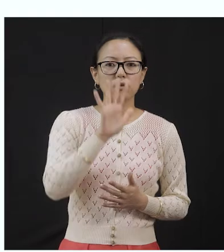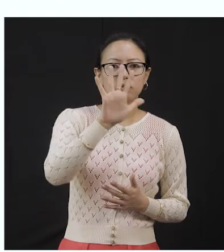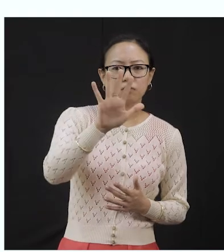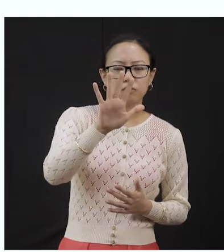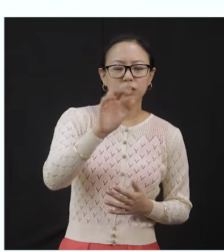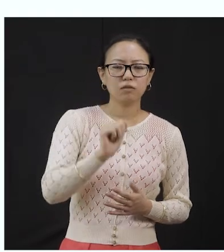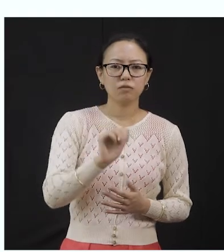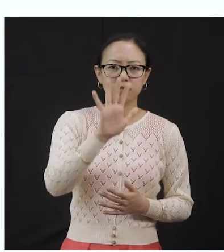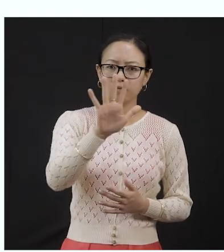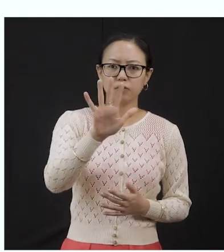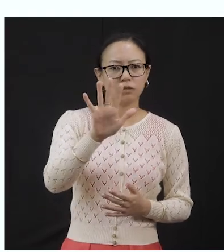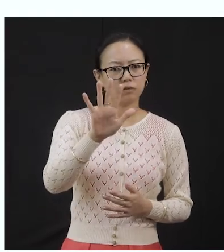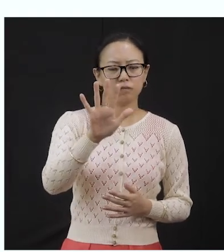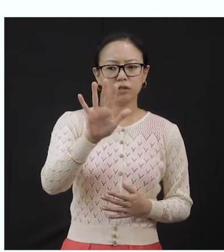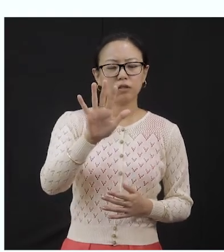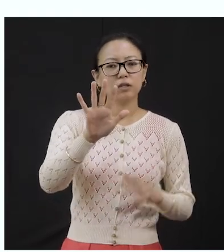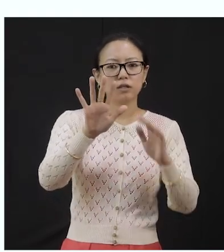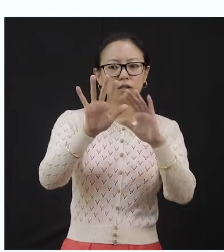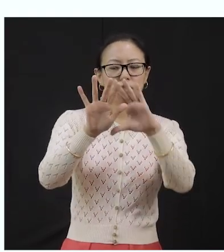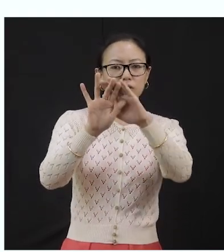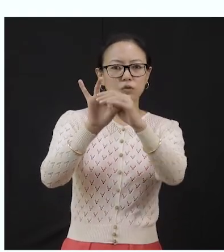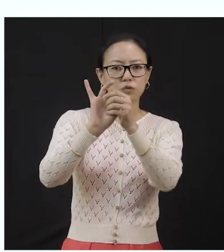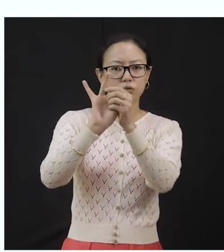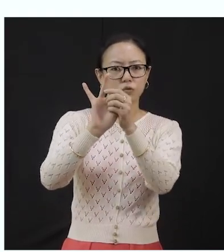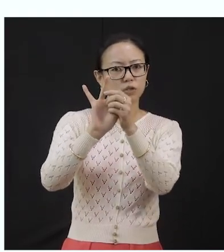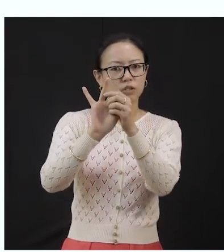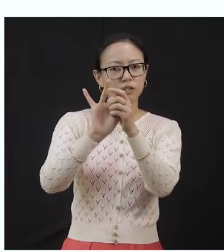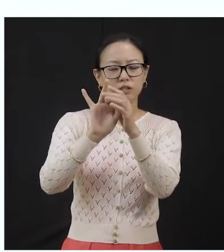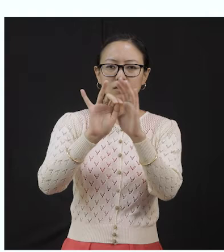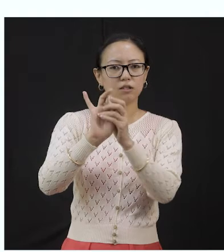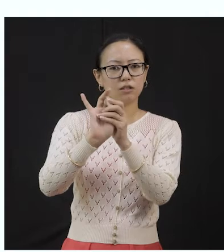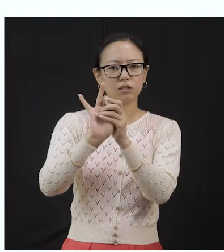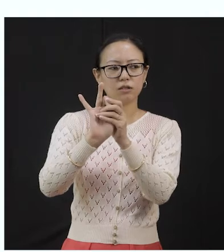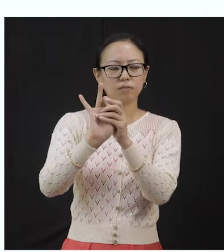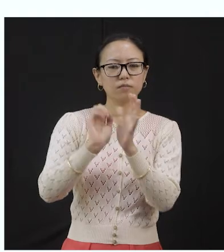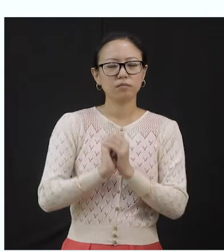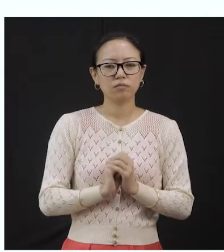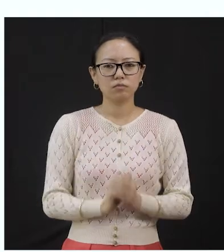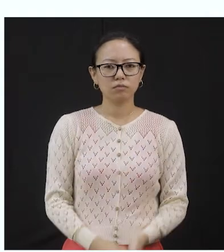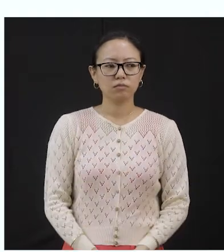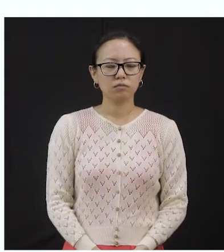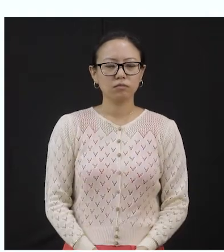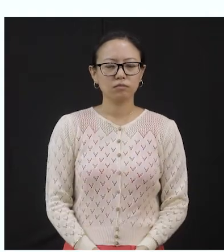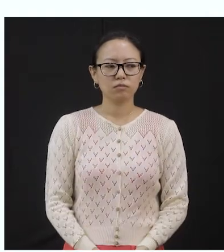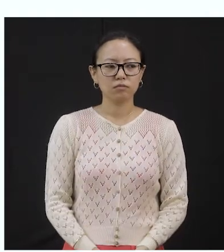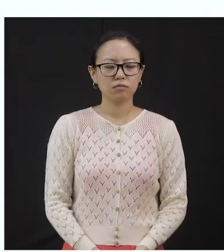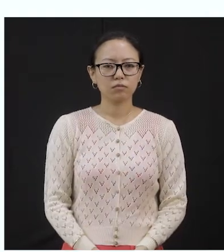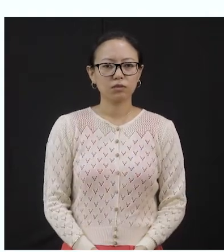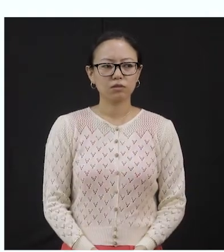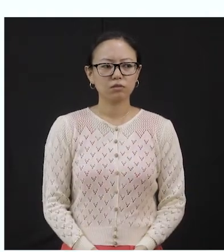to subtract 3 from 5. For that, first, whichever one is